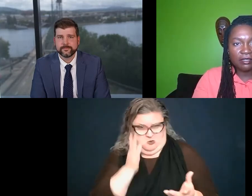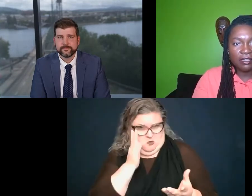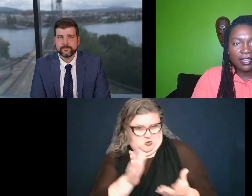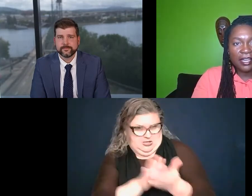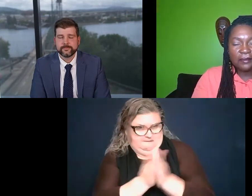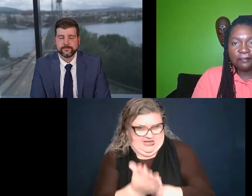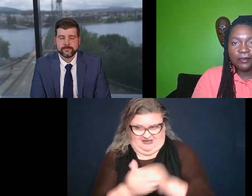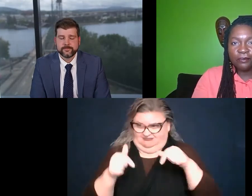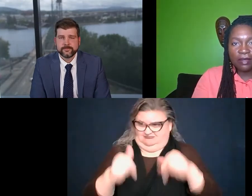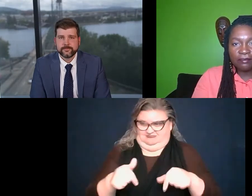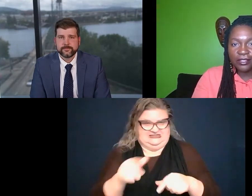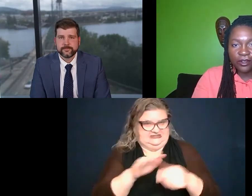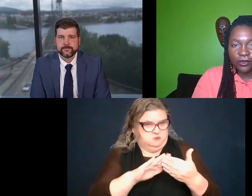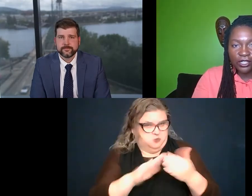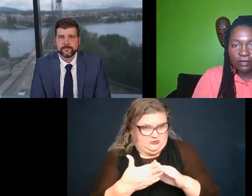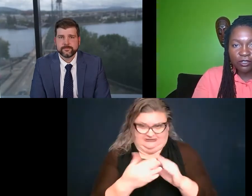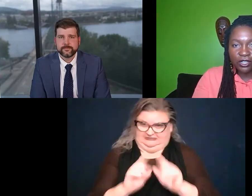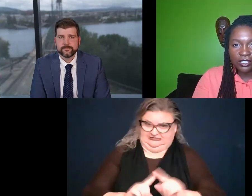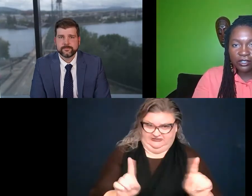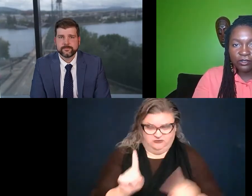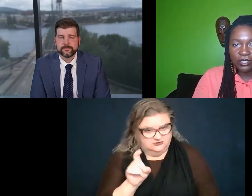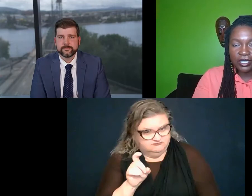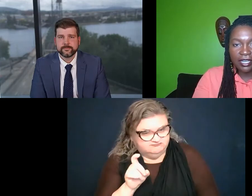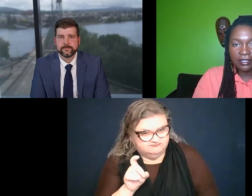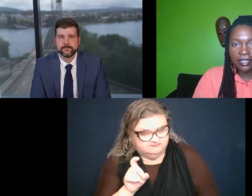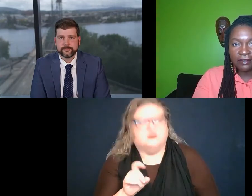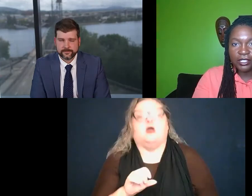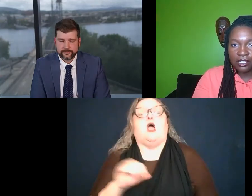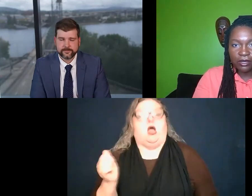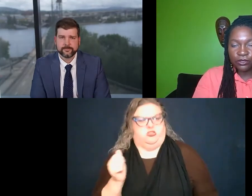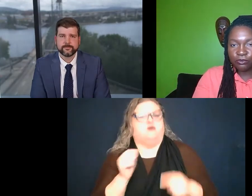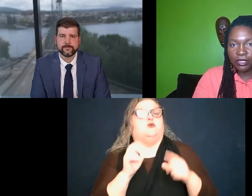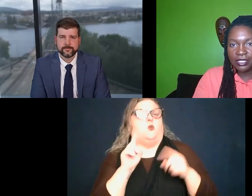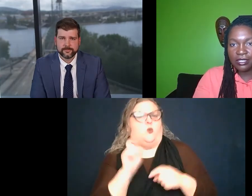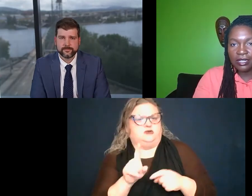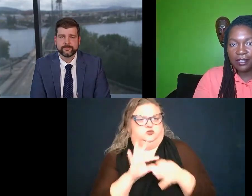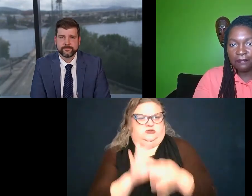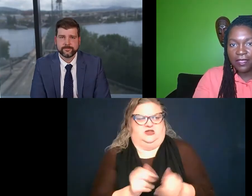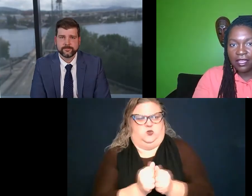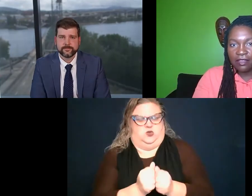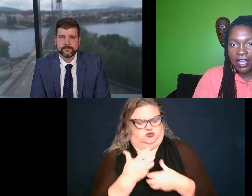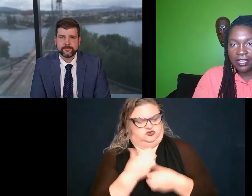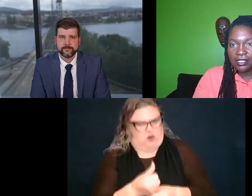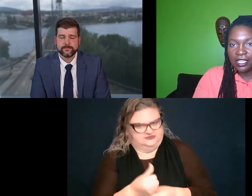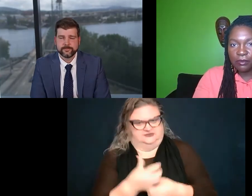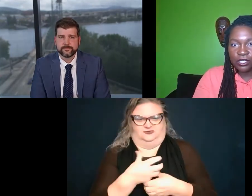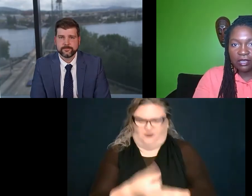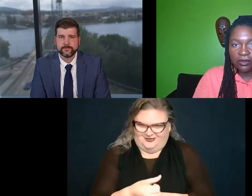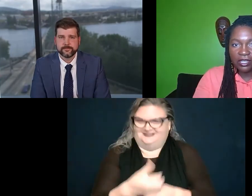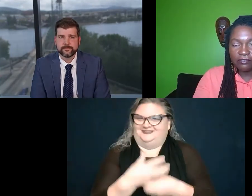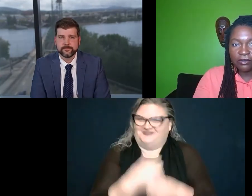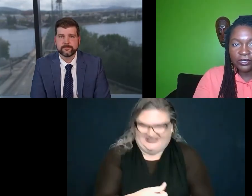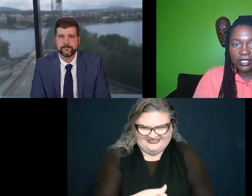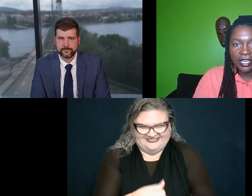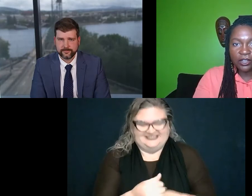a different place. When there are other questions about trust here, folks saying, we talked about sort of police and violence against